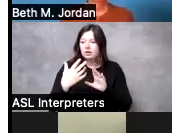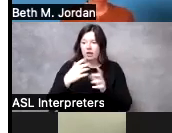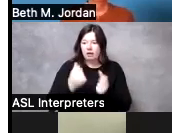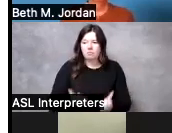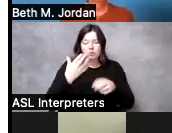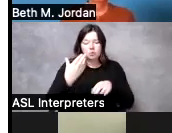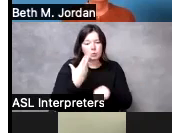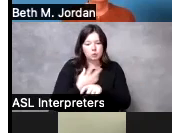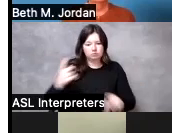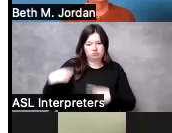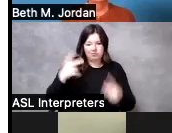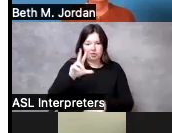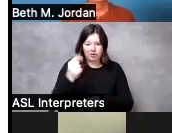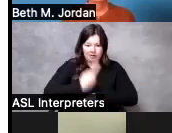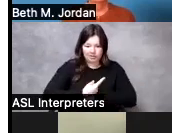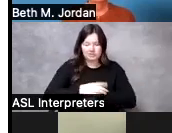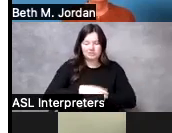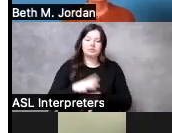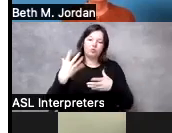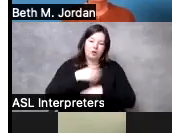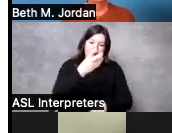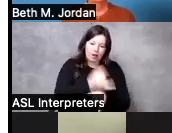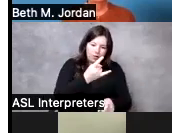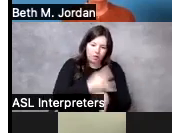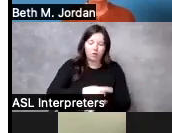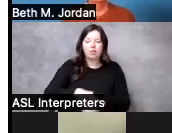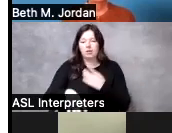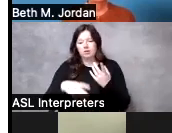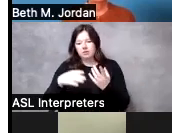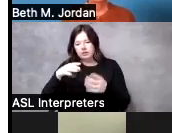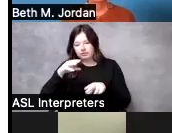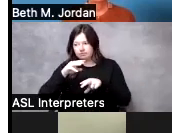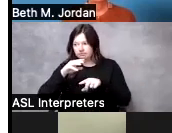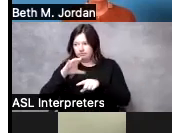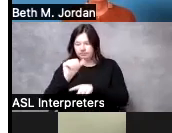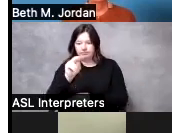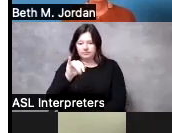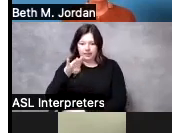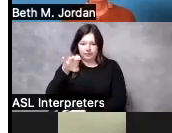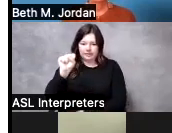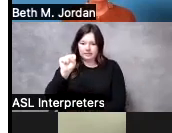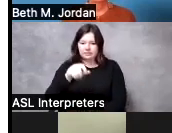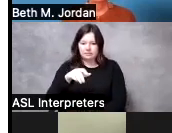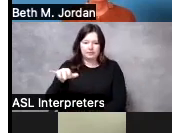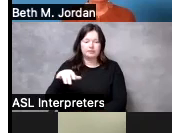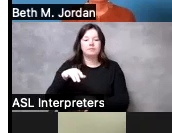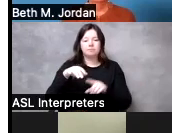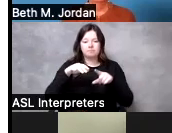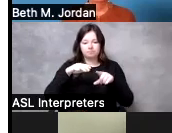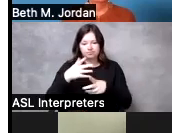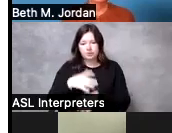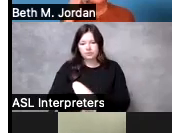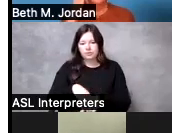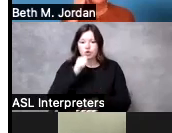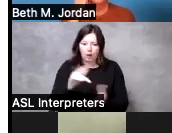alcohol, cannabis, non-medical prescription drugs. Kentucky's self-reported use remains below the national average